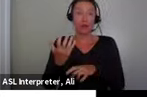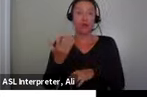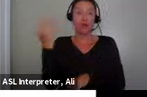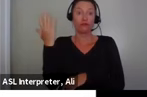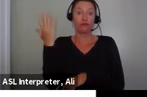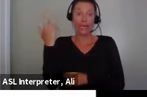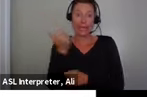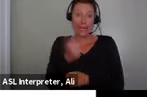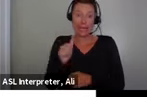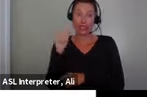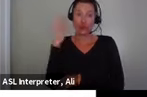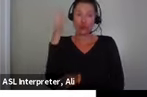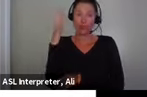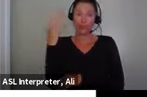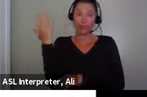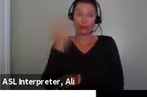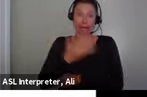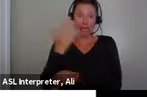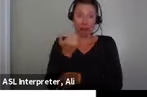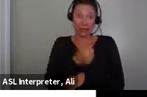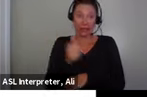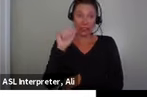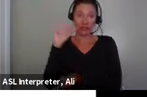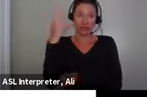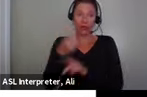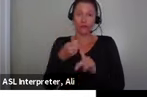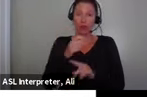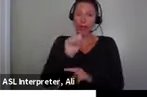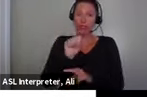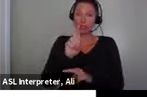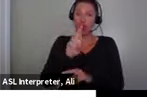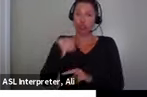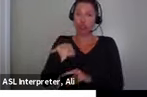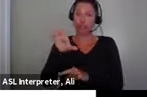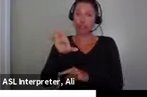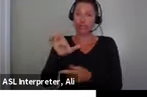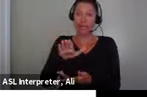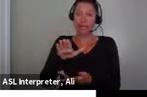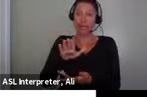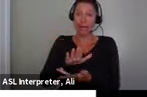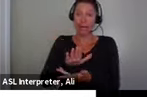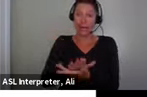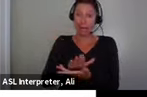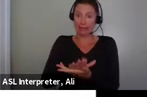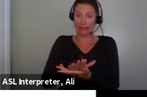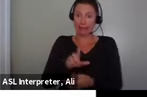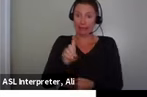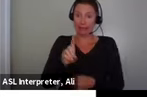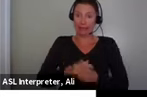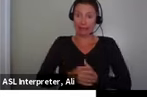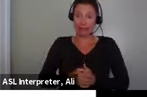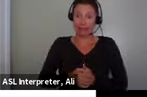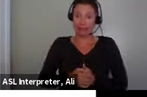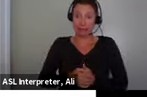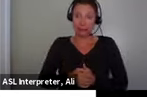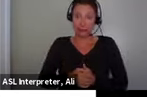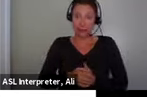campus? I'll direct that question to Will Burns of David J. Powers and Associates.